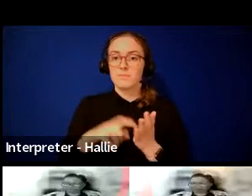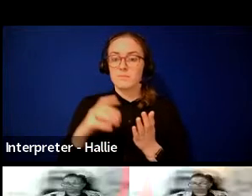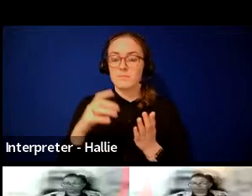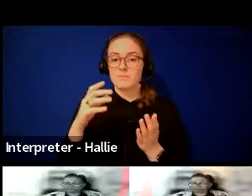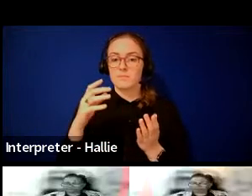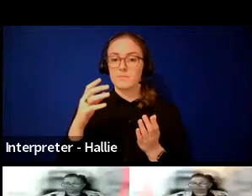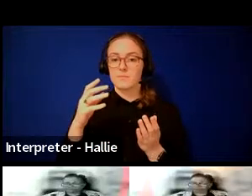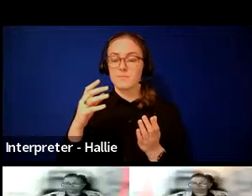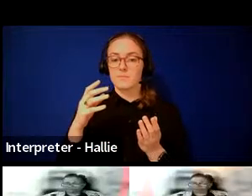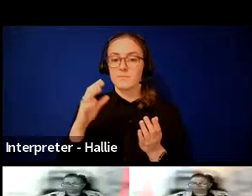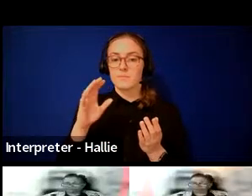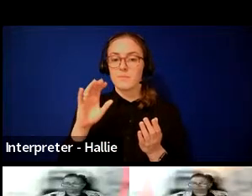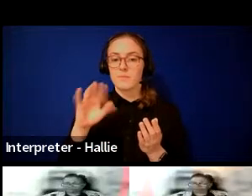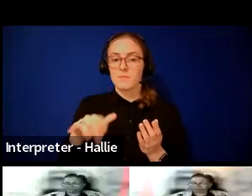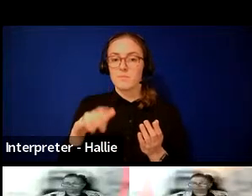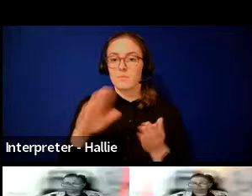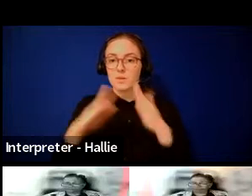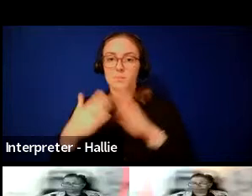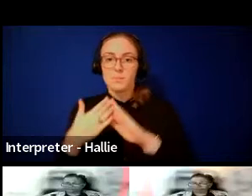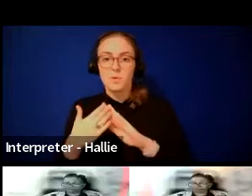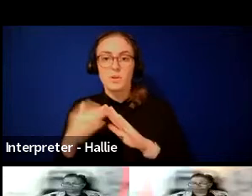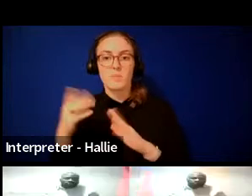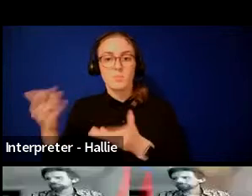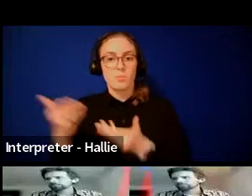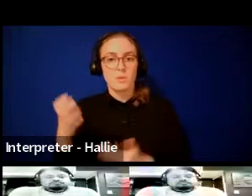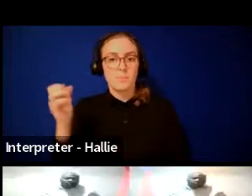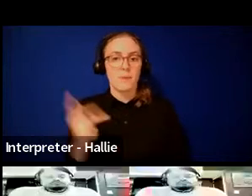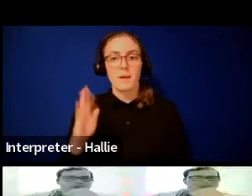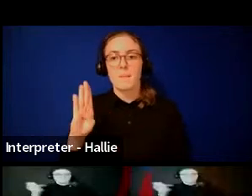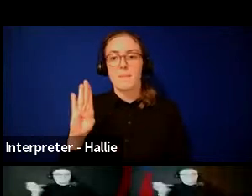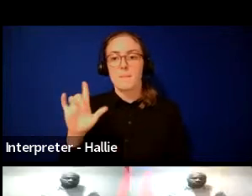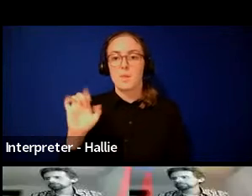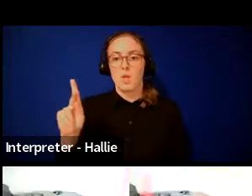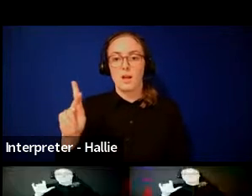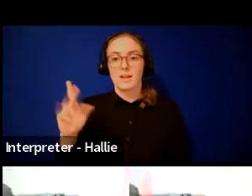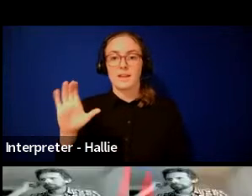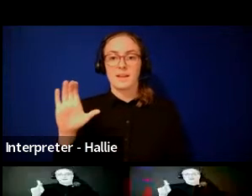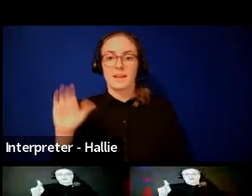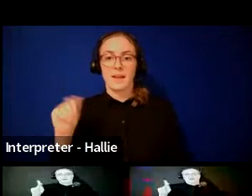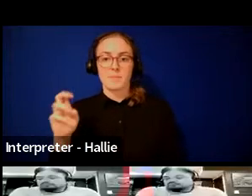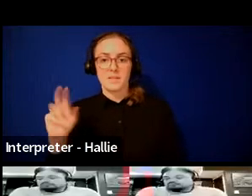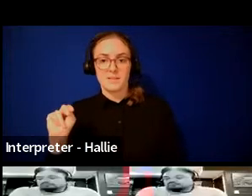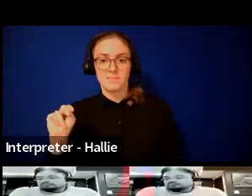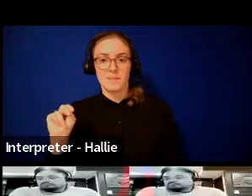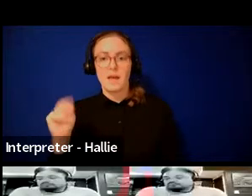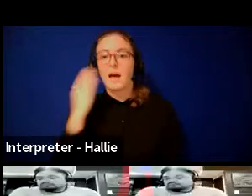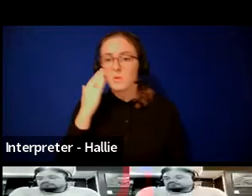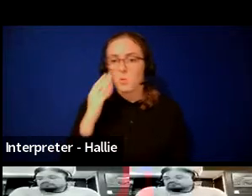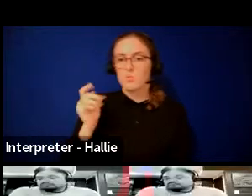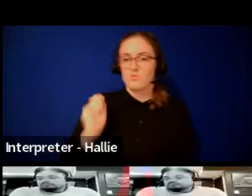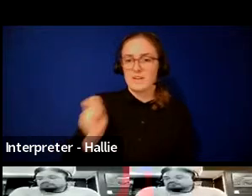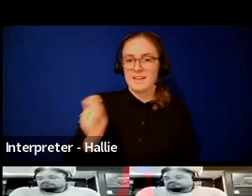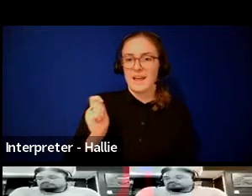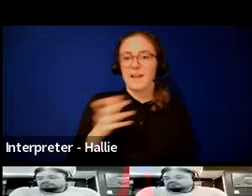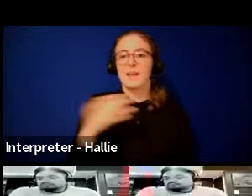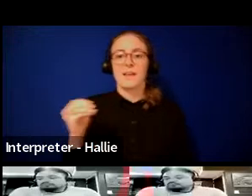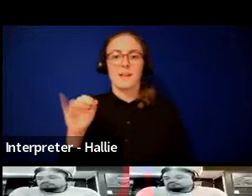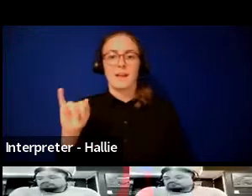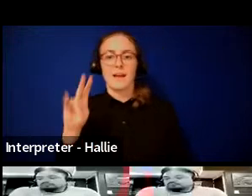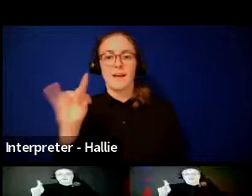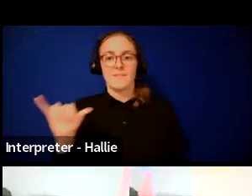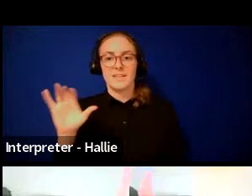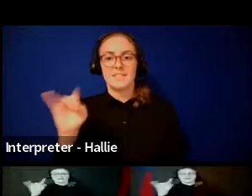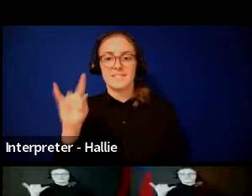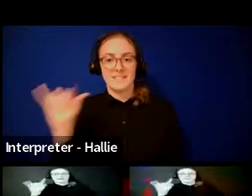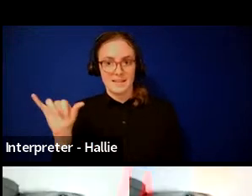back block captains. I know Trinidad and Ivy City, Miss Rhodes and Mr. Lewis, I think